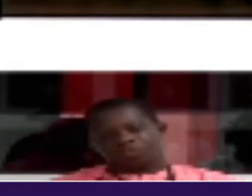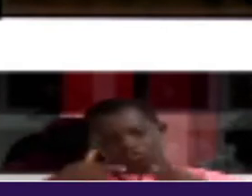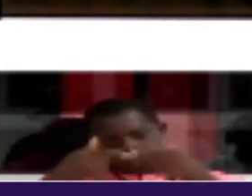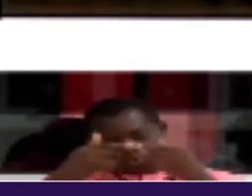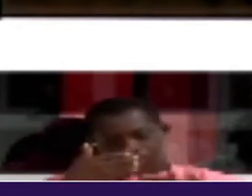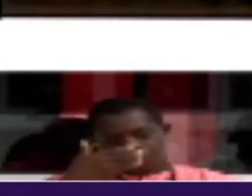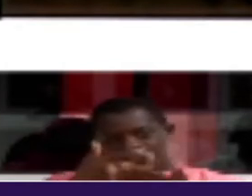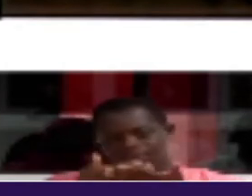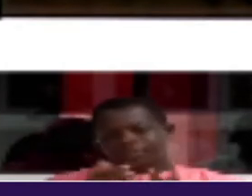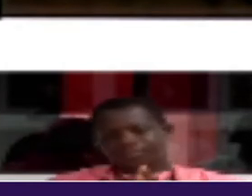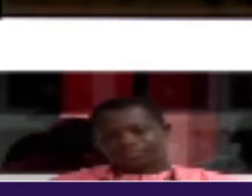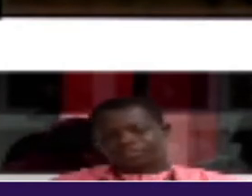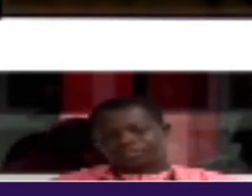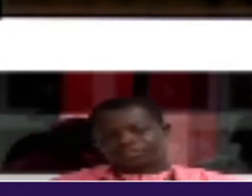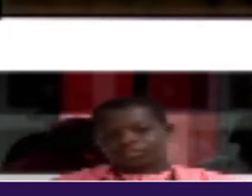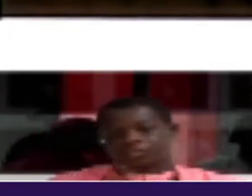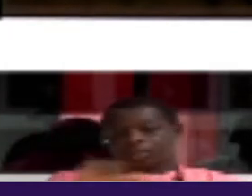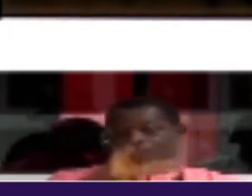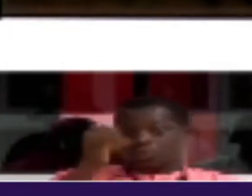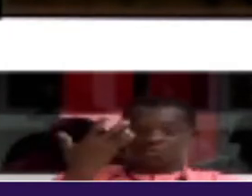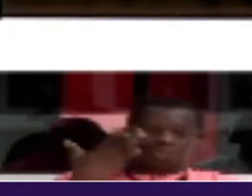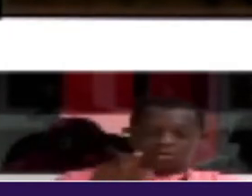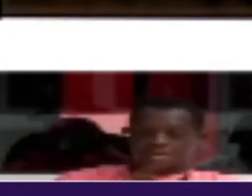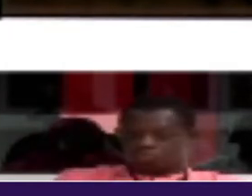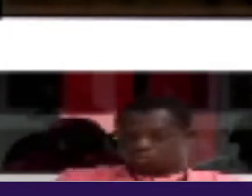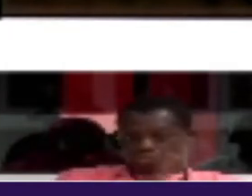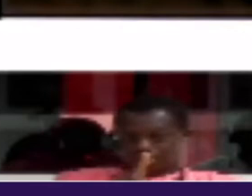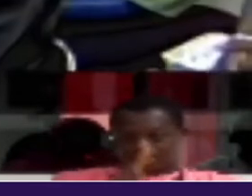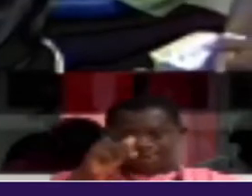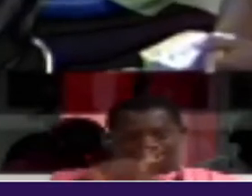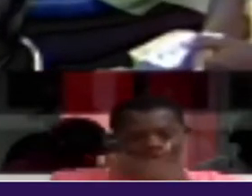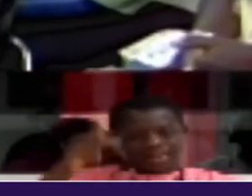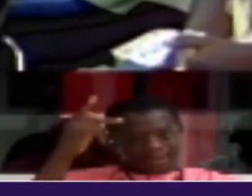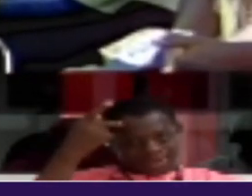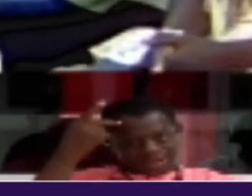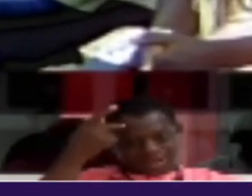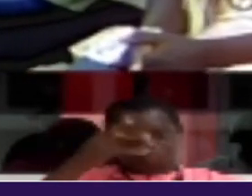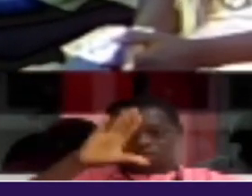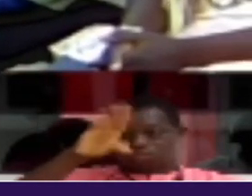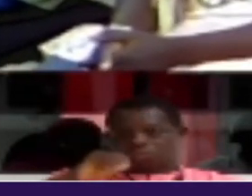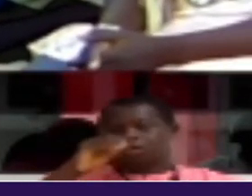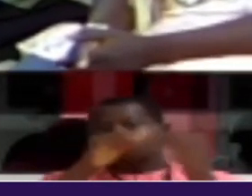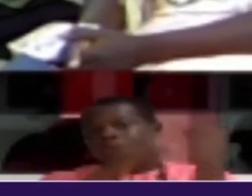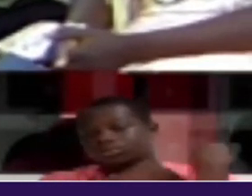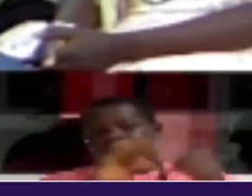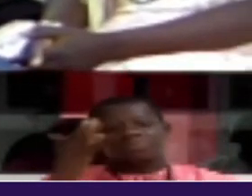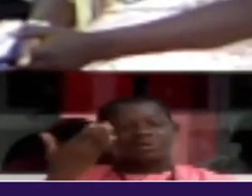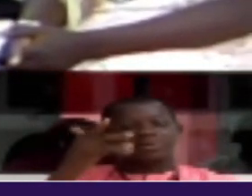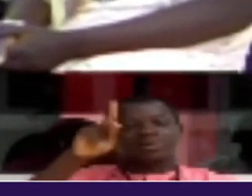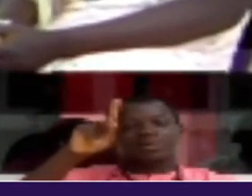Proceed, please. And when we were at Kanilai, we performed duties. That was the time the Kalaji guard